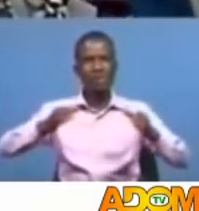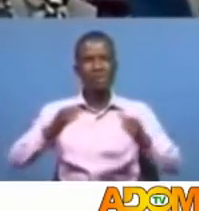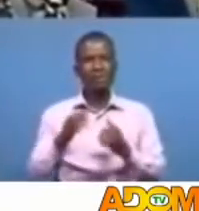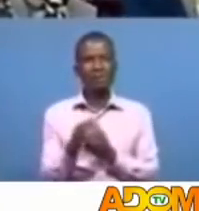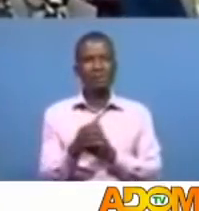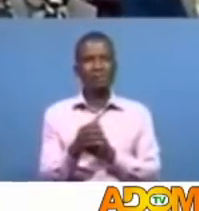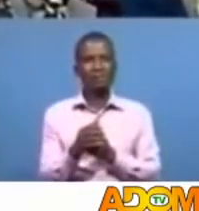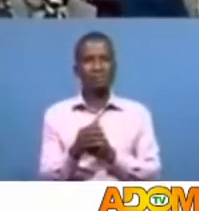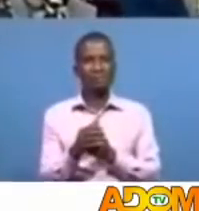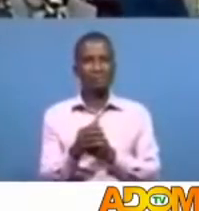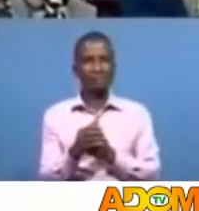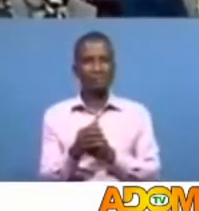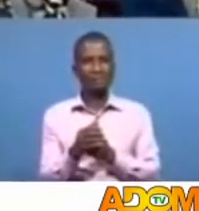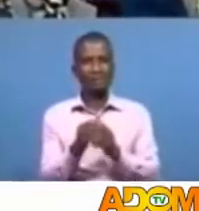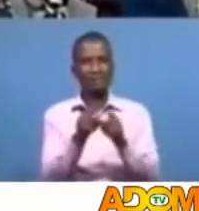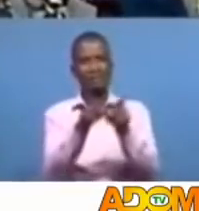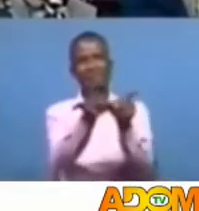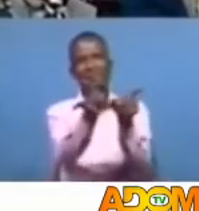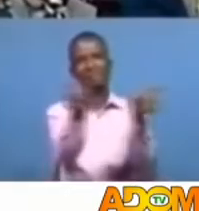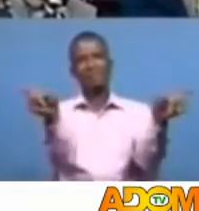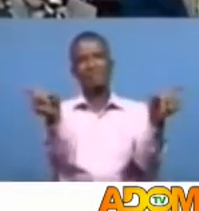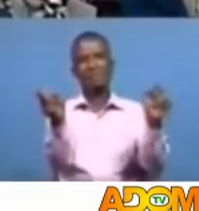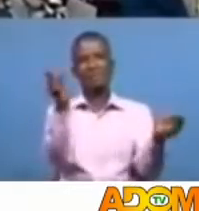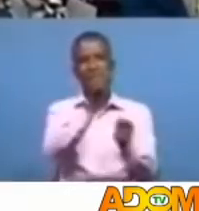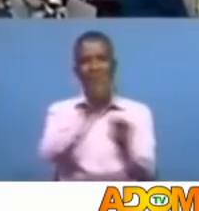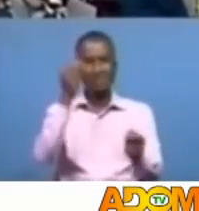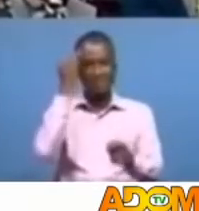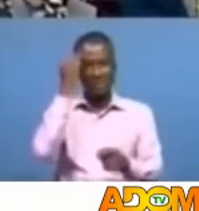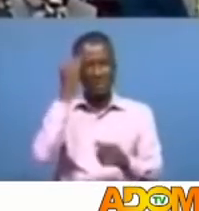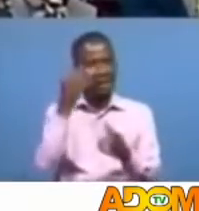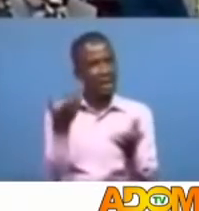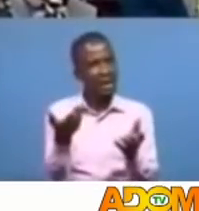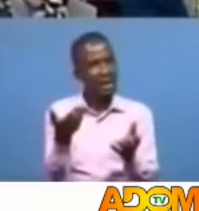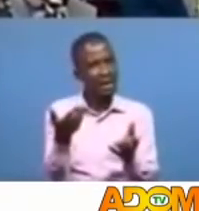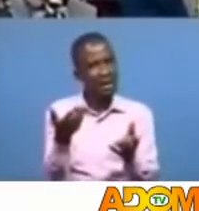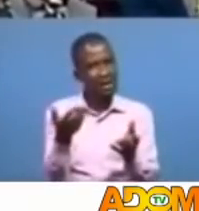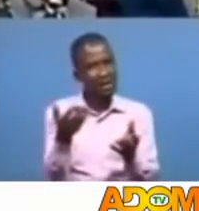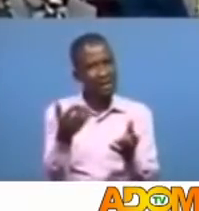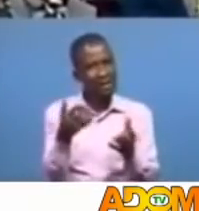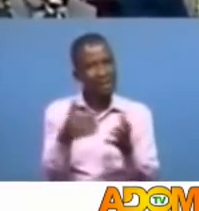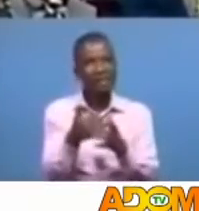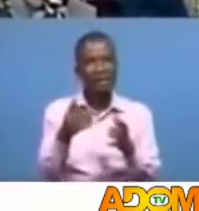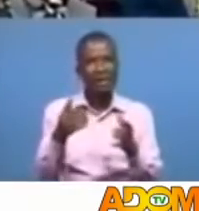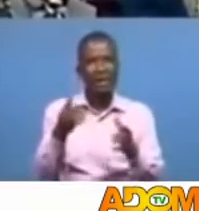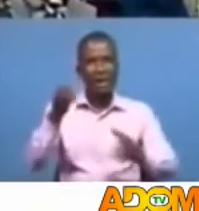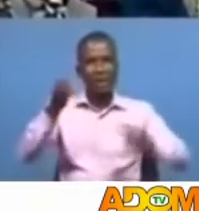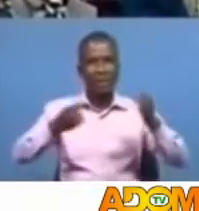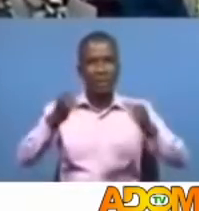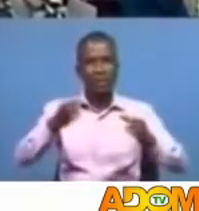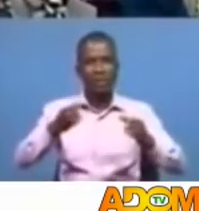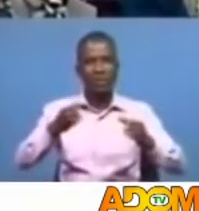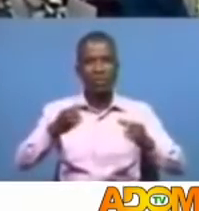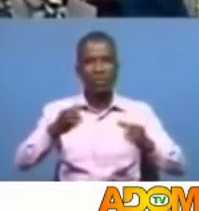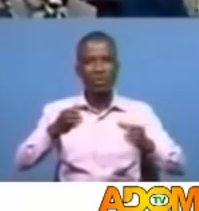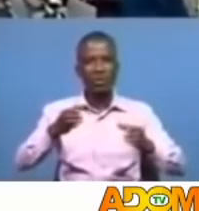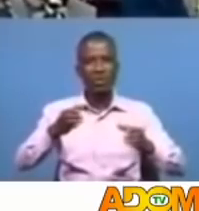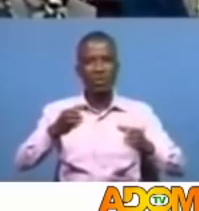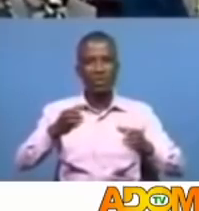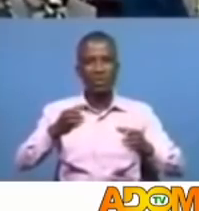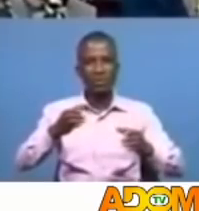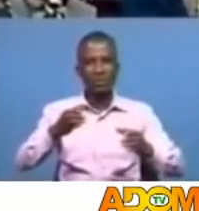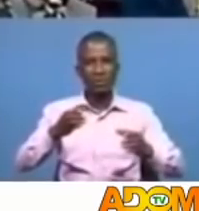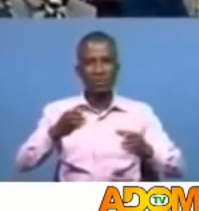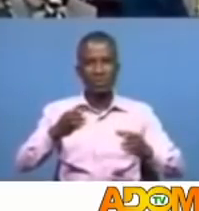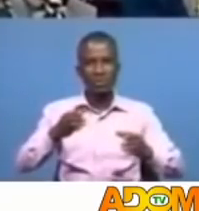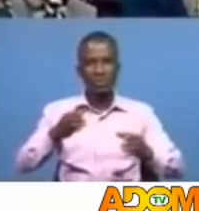adverted its mind to a decision of the Supreme Court of the Netherlands,